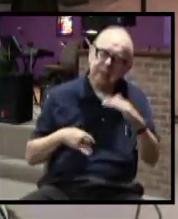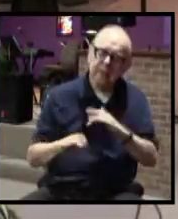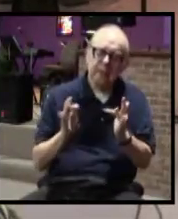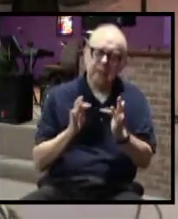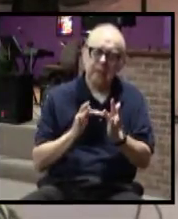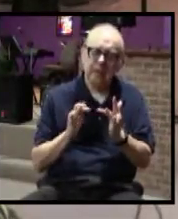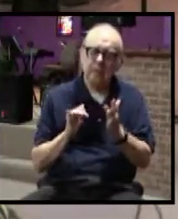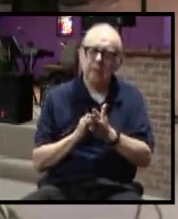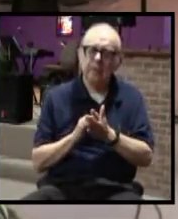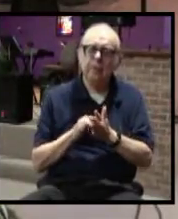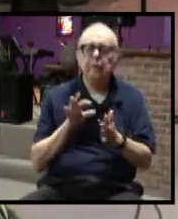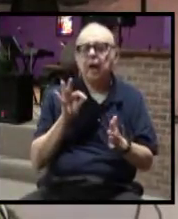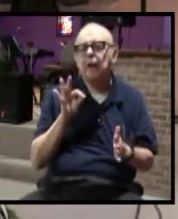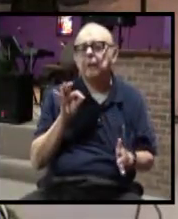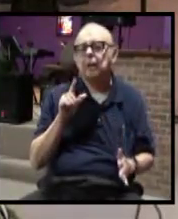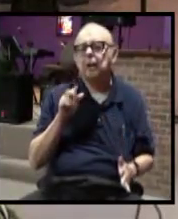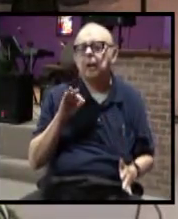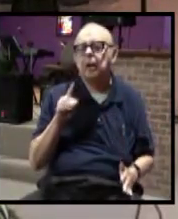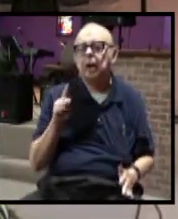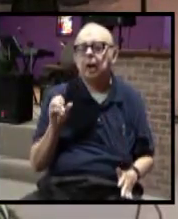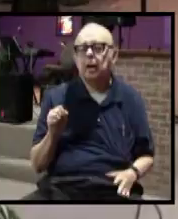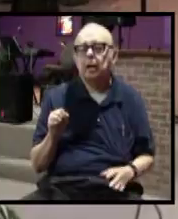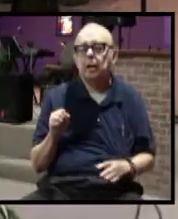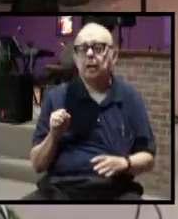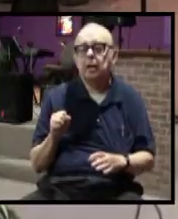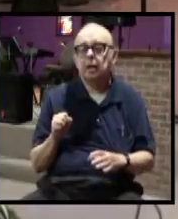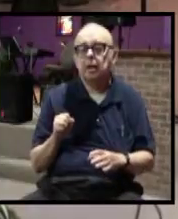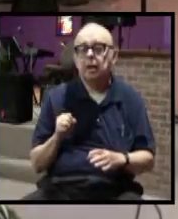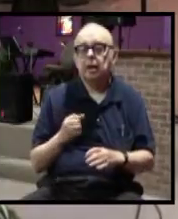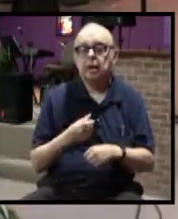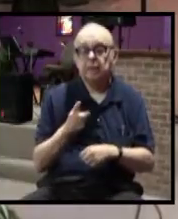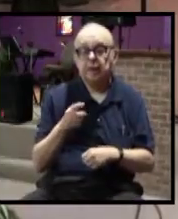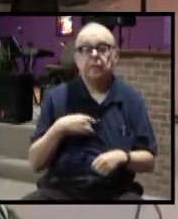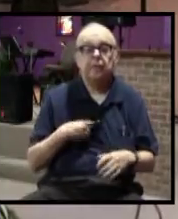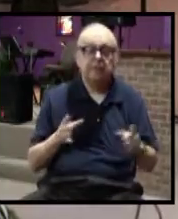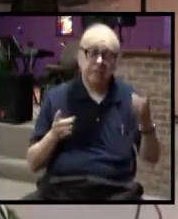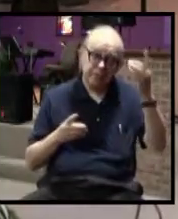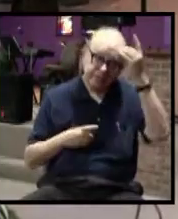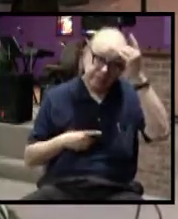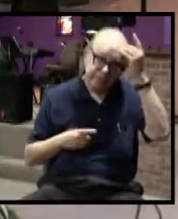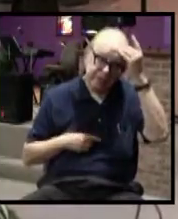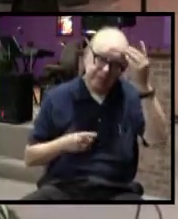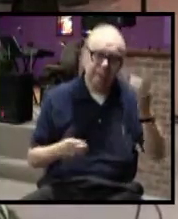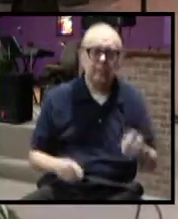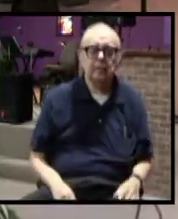And just coming in contact with those fluids could cause you to get the disease.